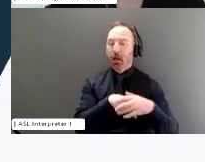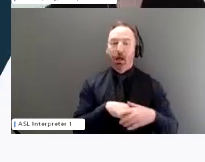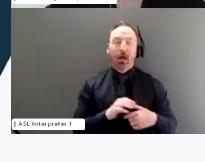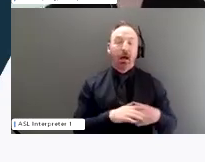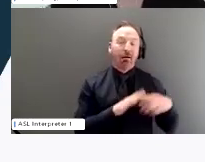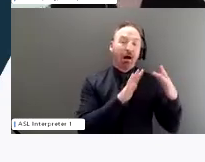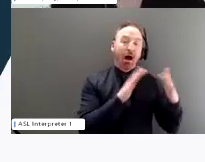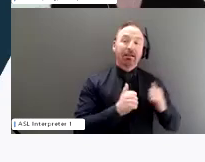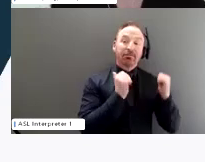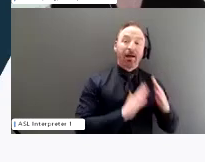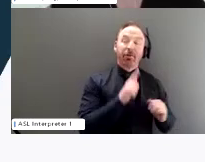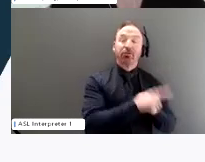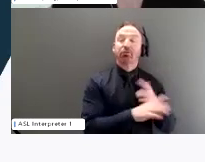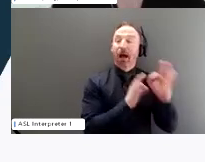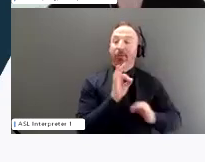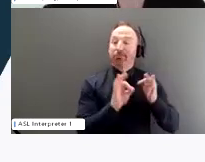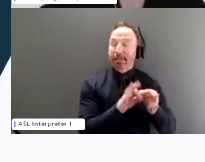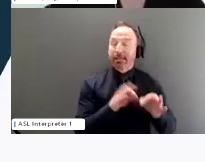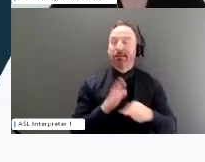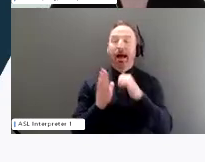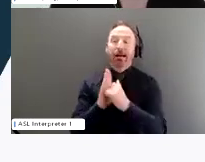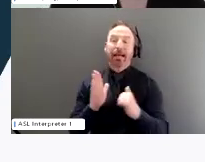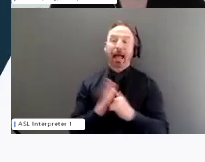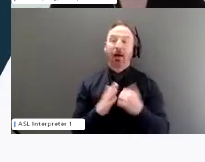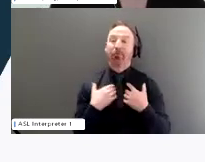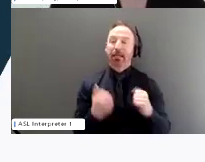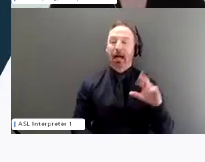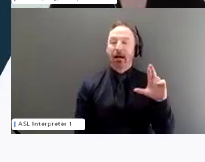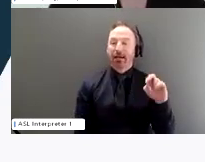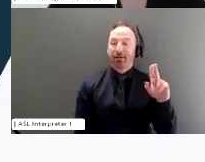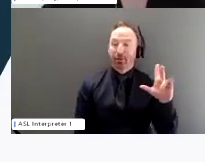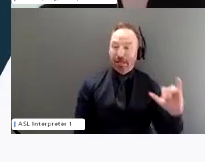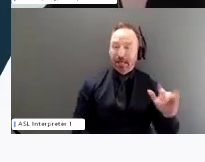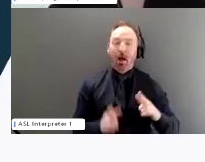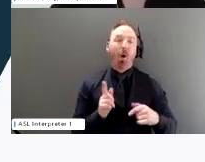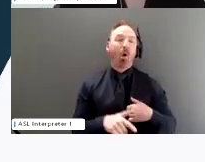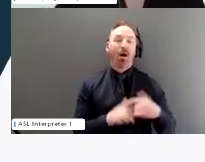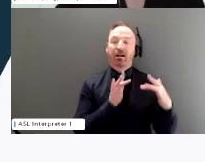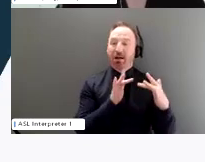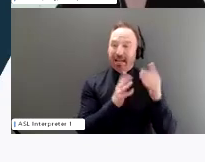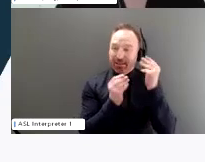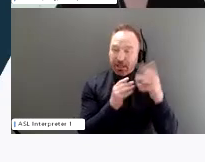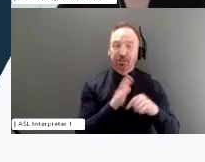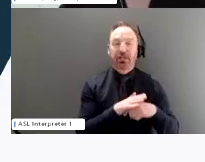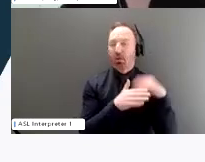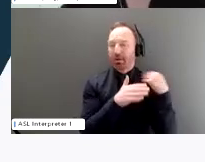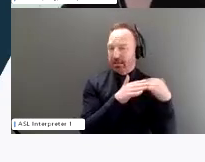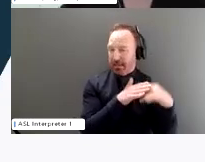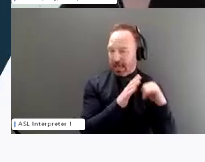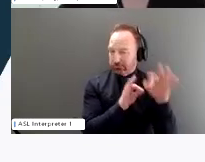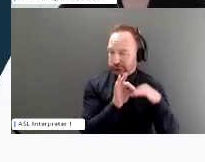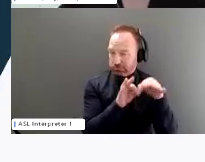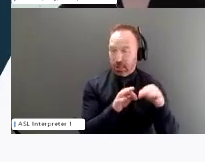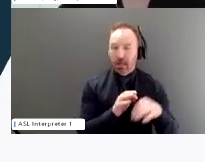account recovery emails or contact information. We also suggest to keep and make copies